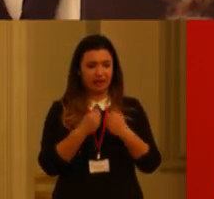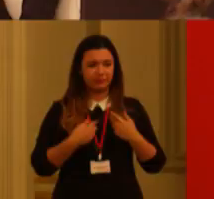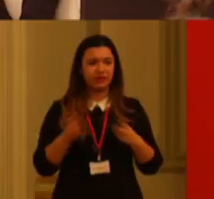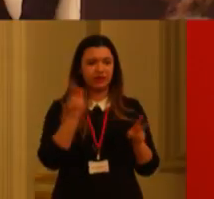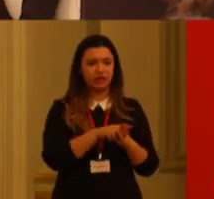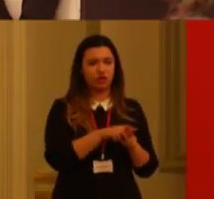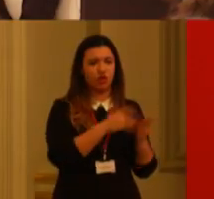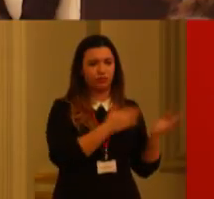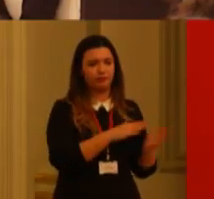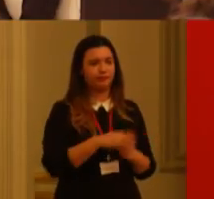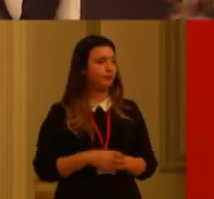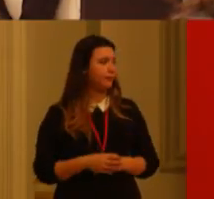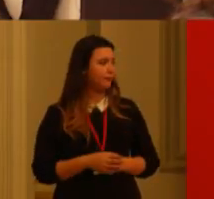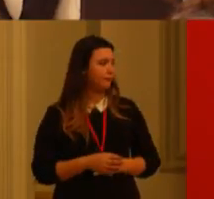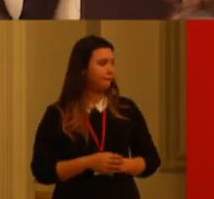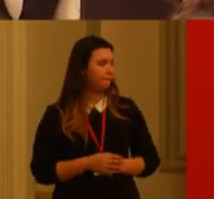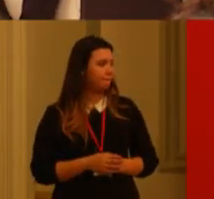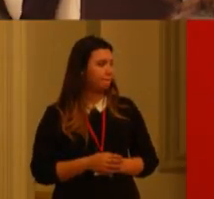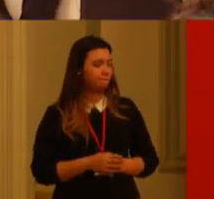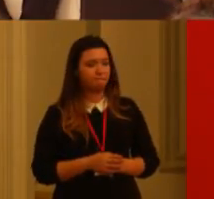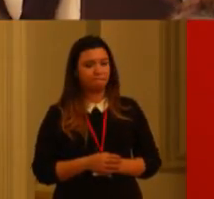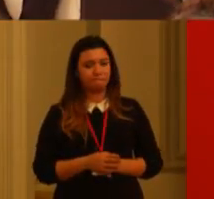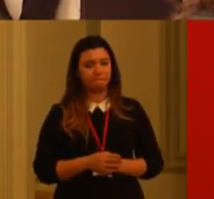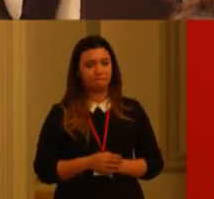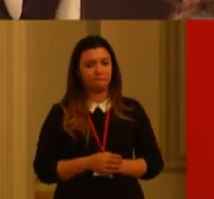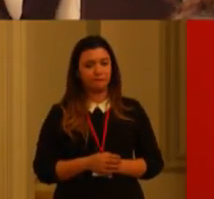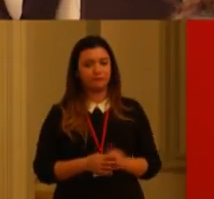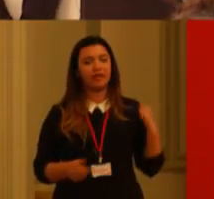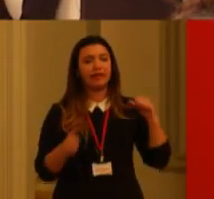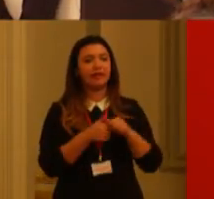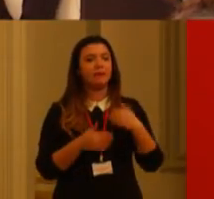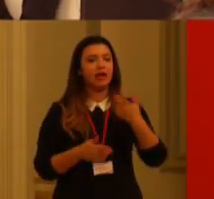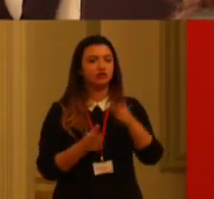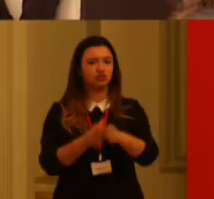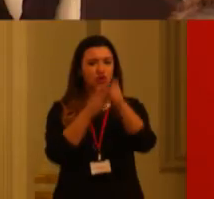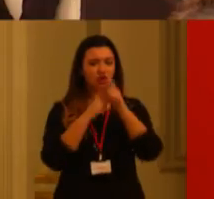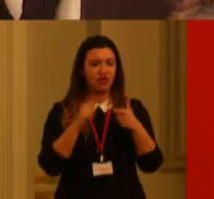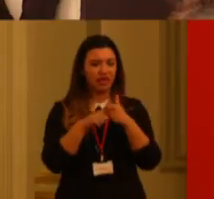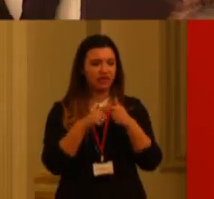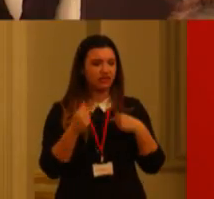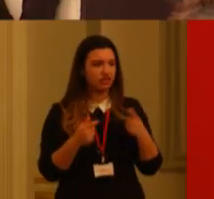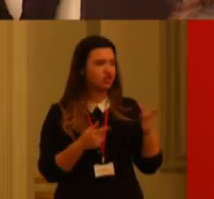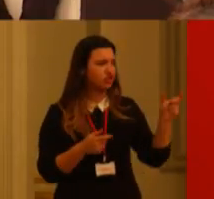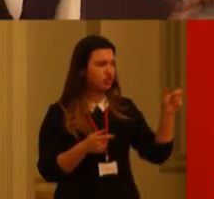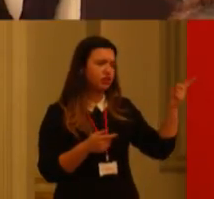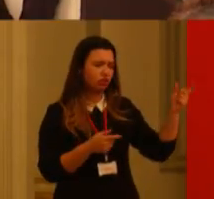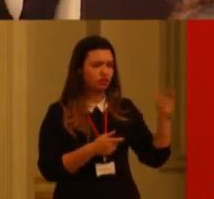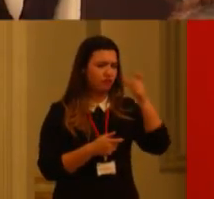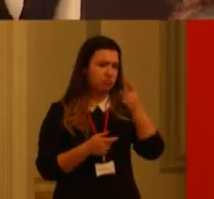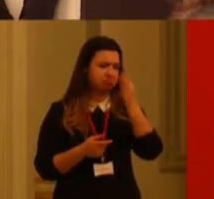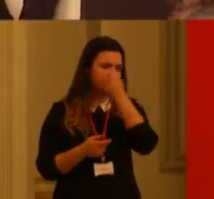I agree with what you say as one of the former chairs of the Association for